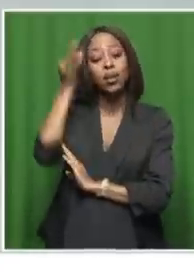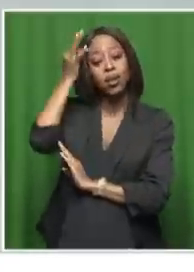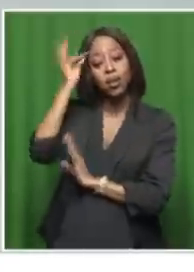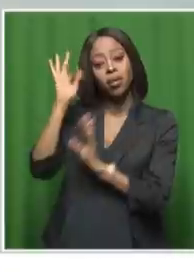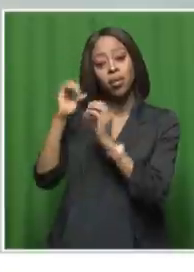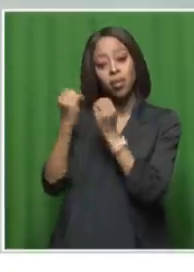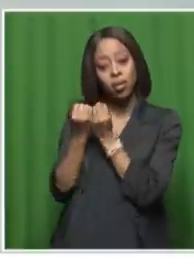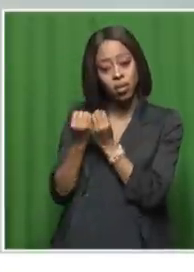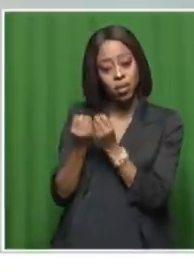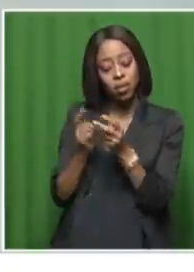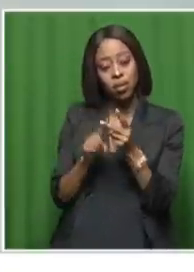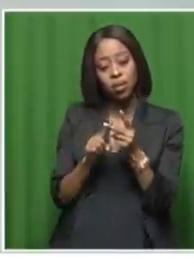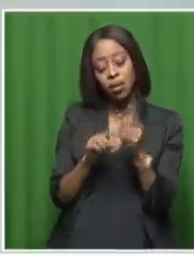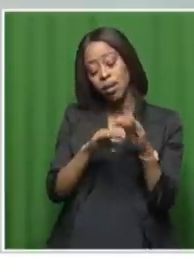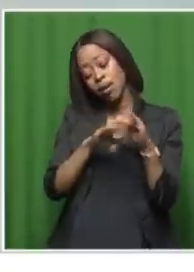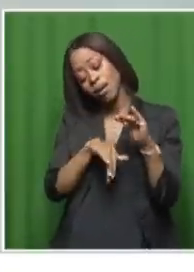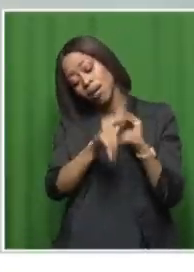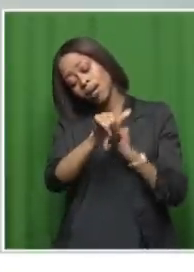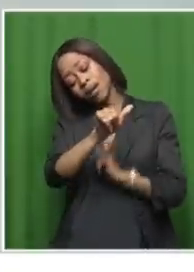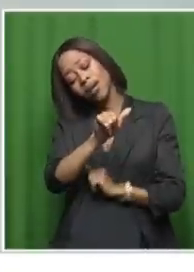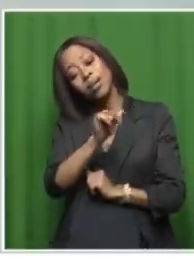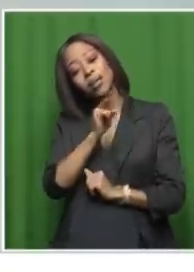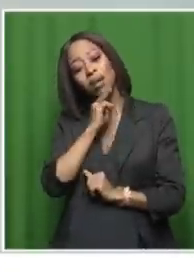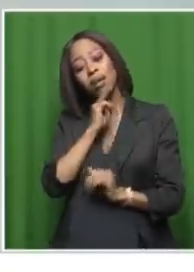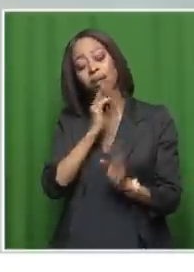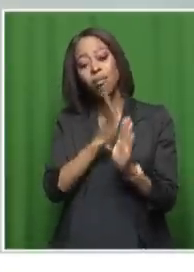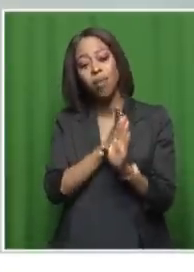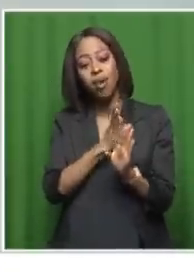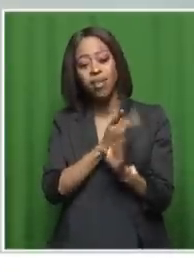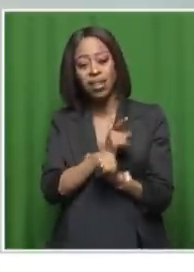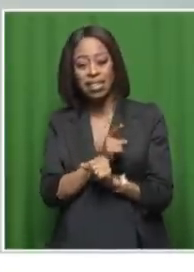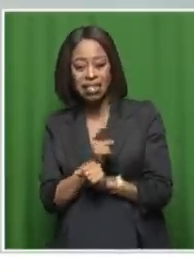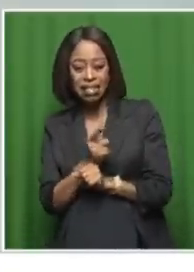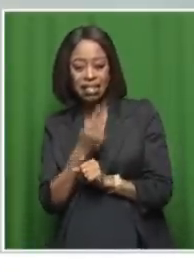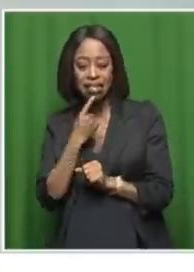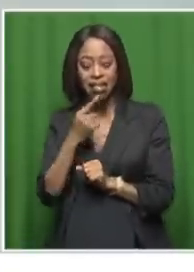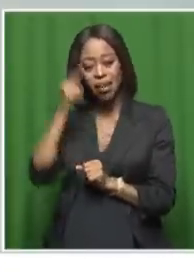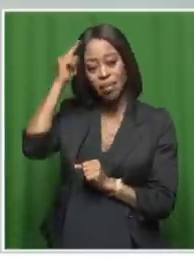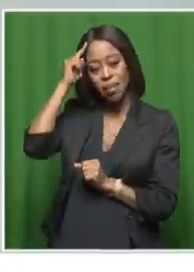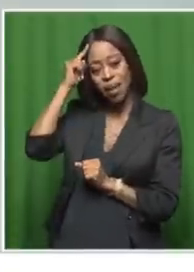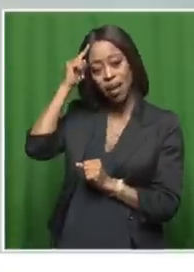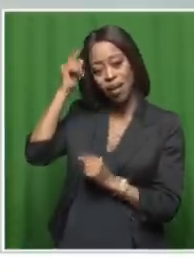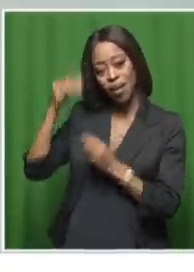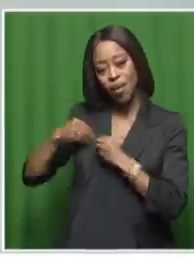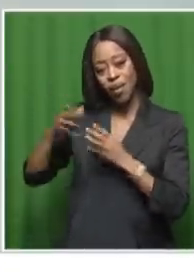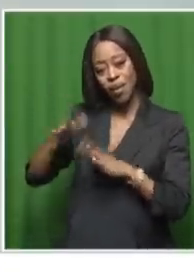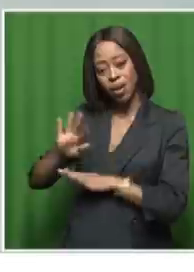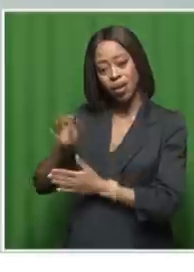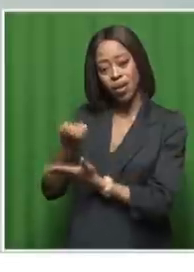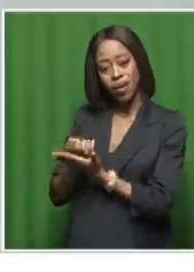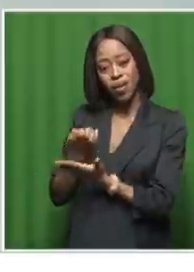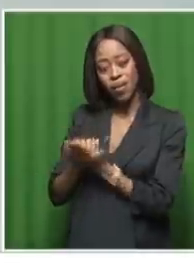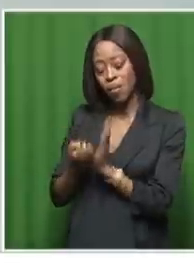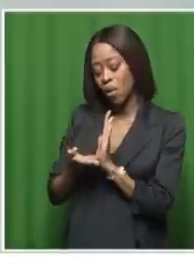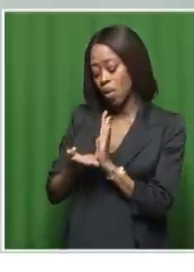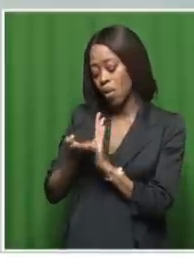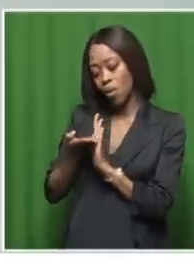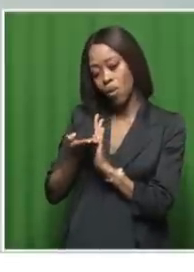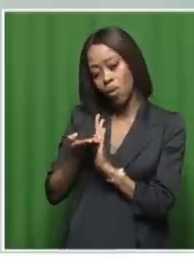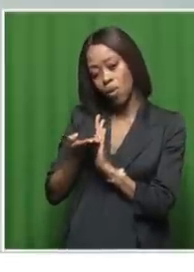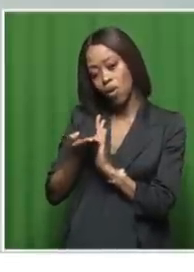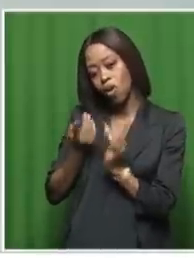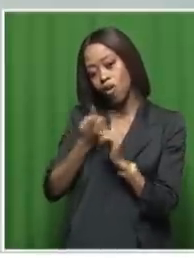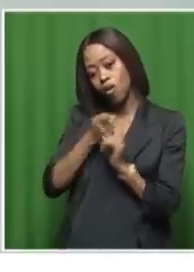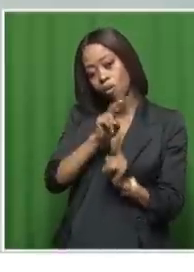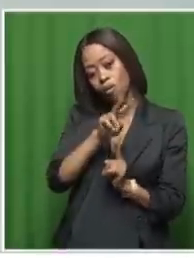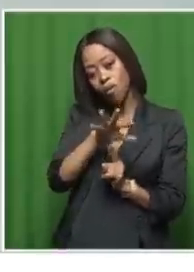just under 6,000 private entities found that Black ownership of the economy had increased from 25%